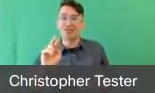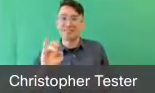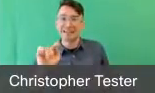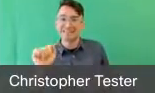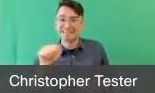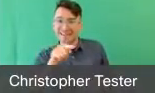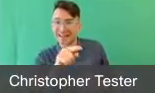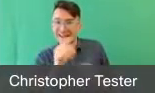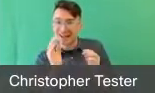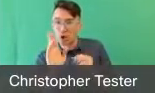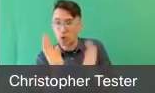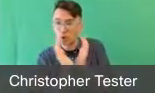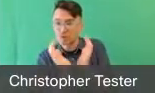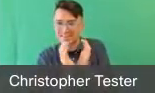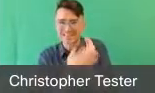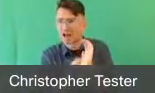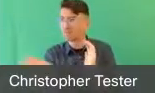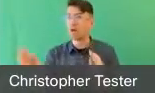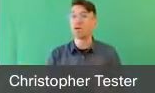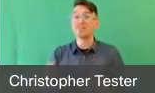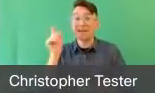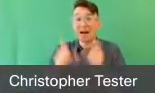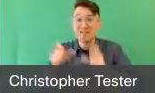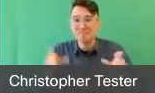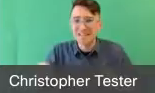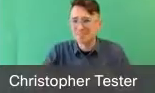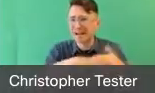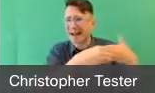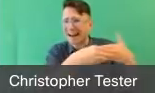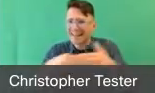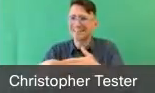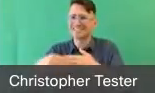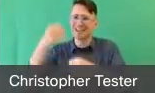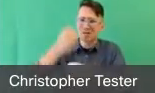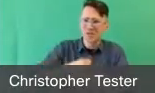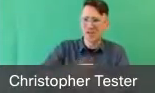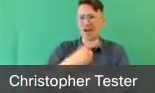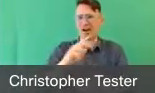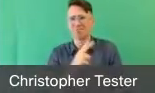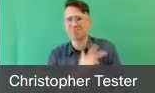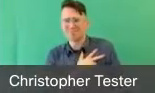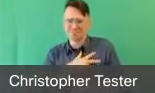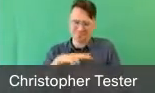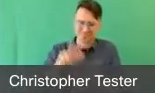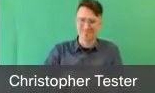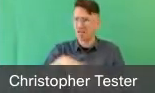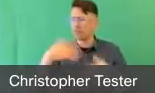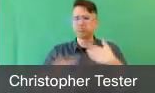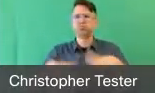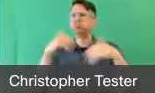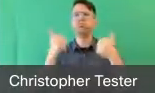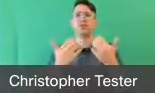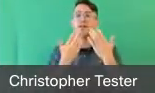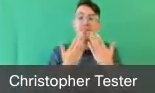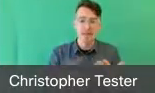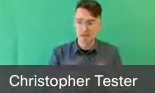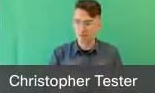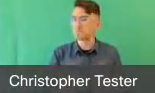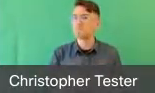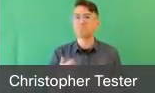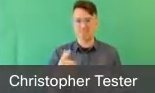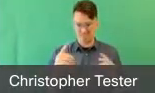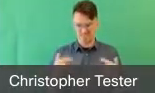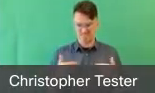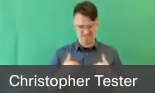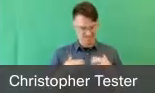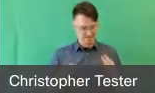And thank you for your ongoing commitment to ensure that young people can live in a world where they have equal access to quality mental health services